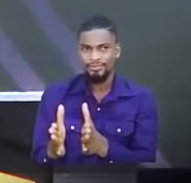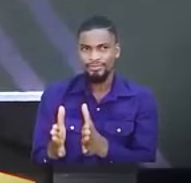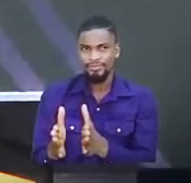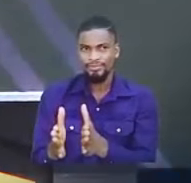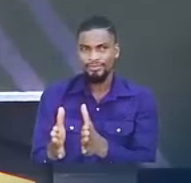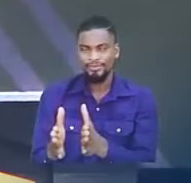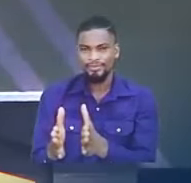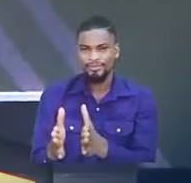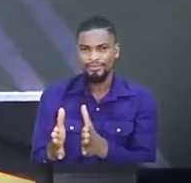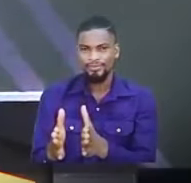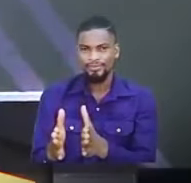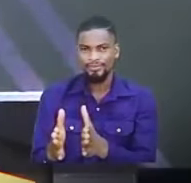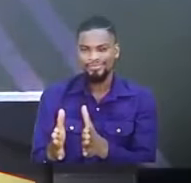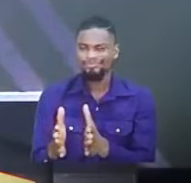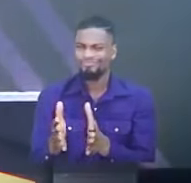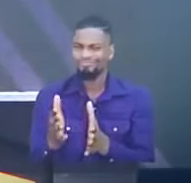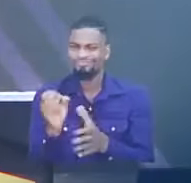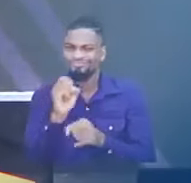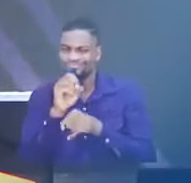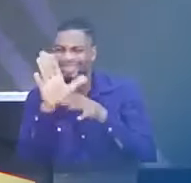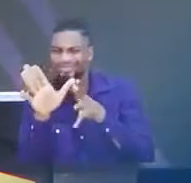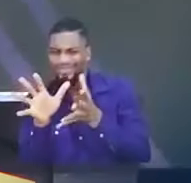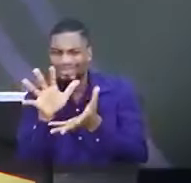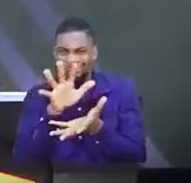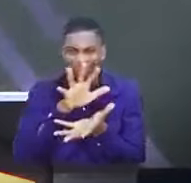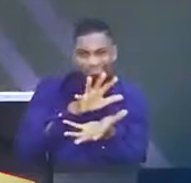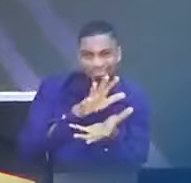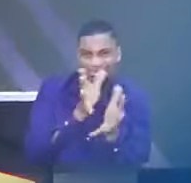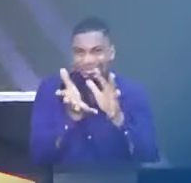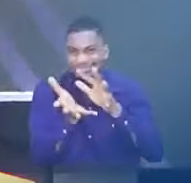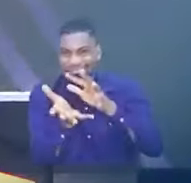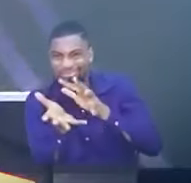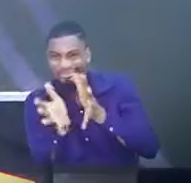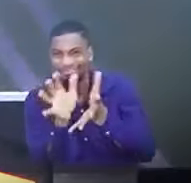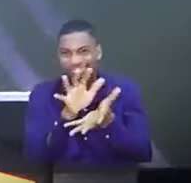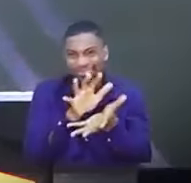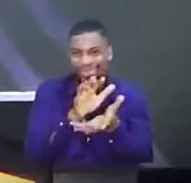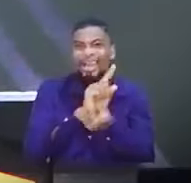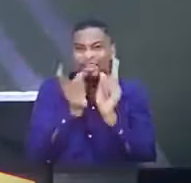don't like the word advisor here. So let's go for the